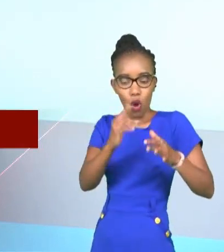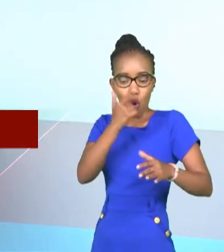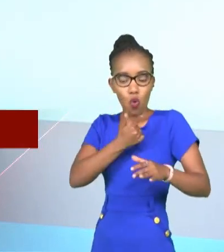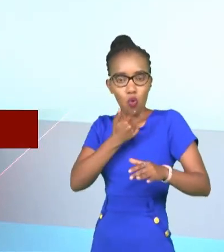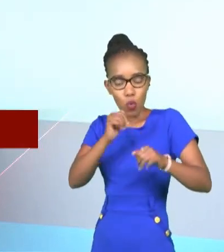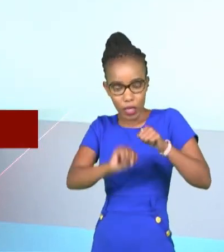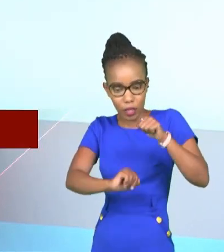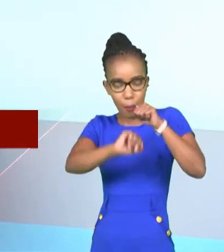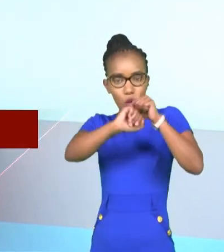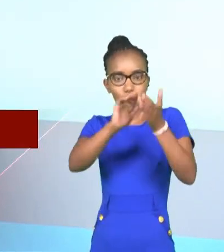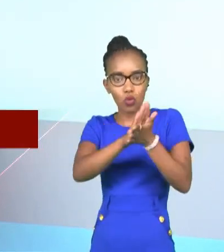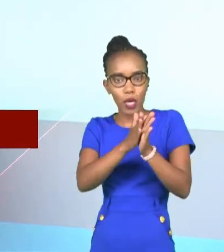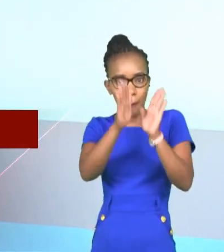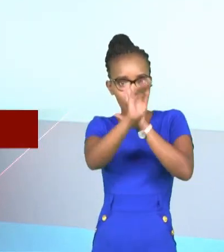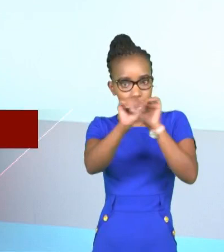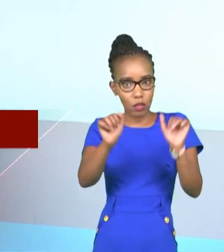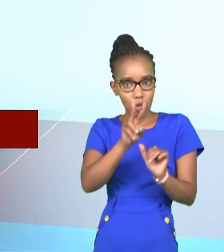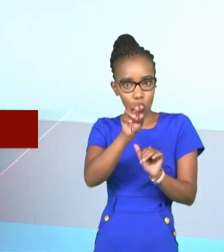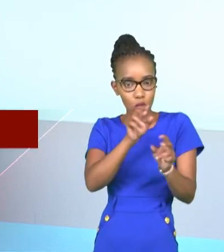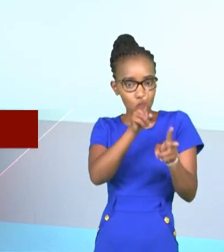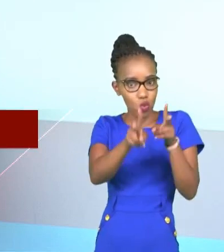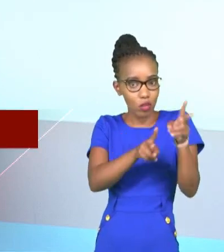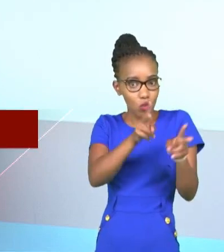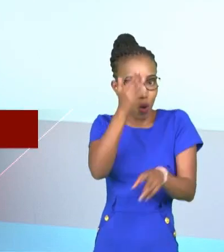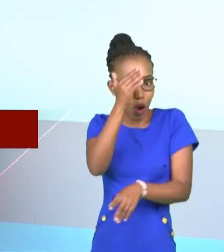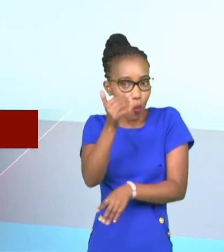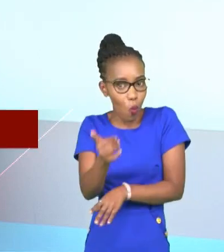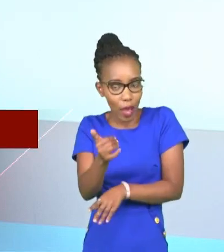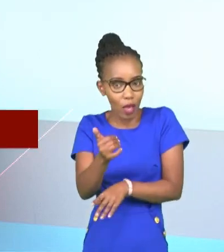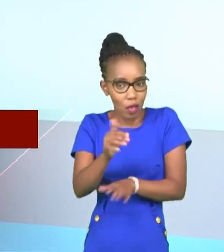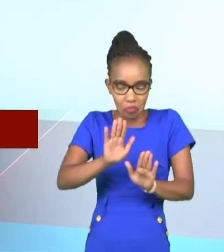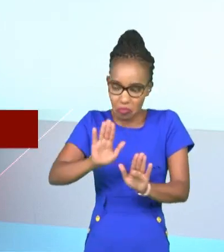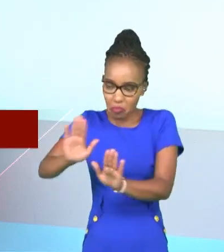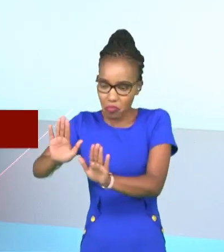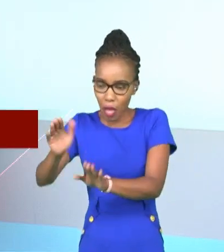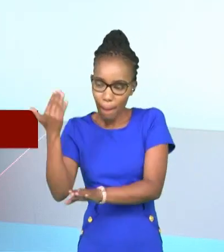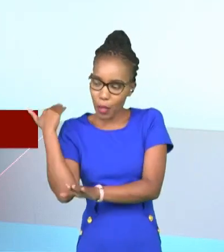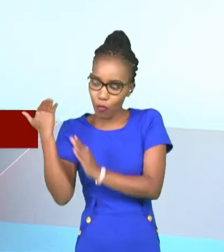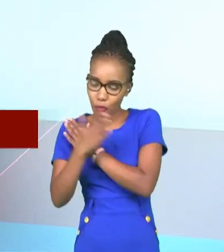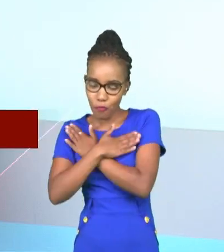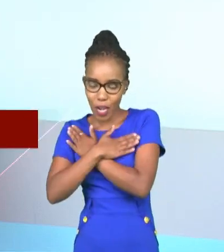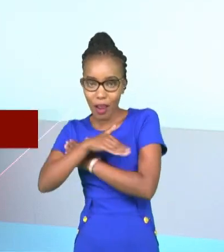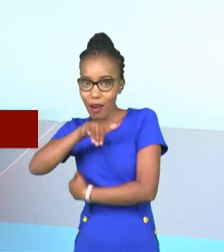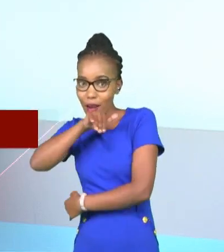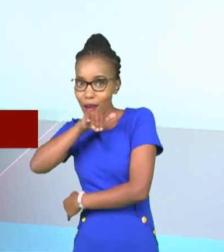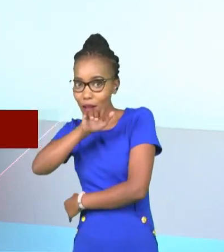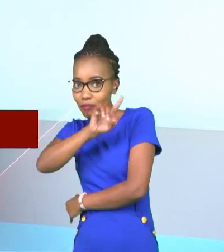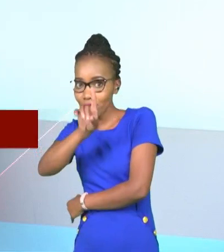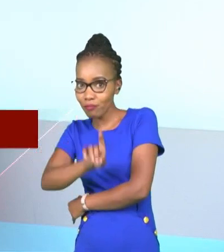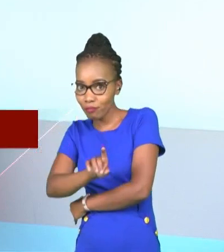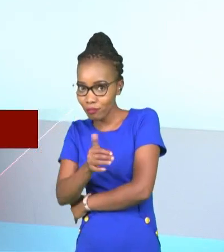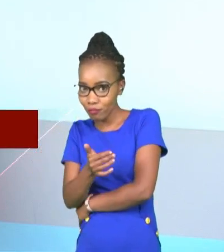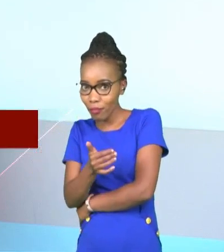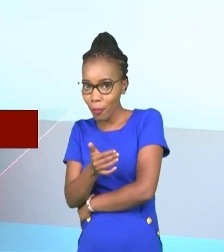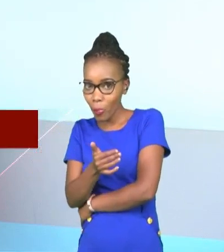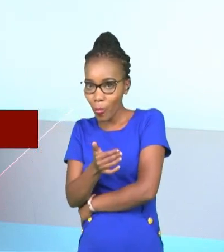top seat in the 2022 general election? And why did they leave behind their former core partner, Raila Odinga? This playing out from